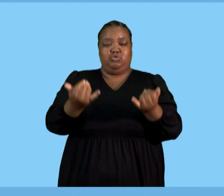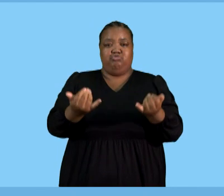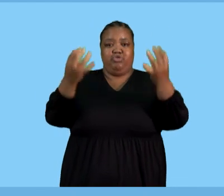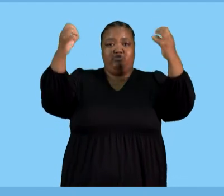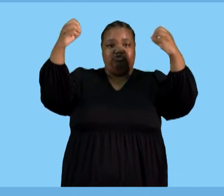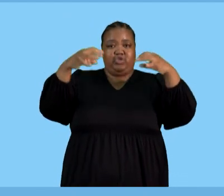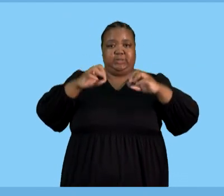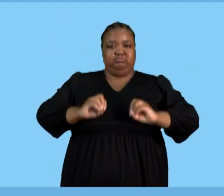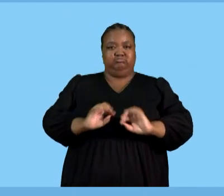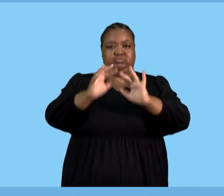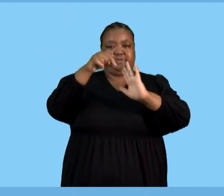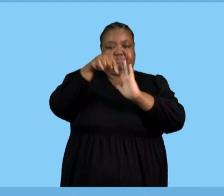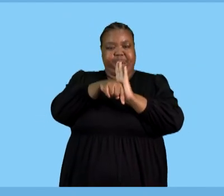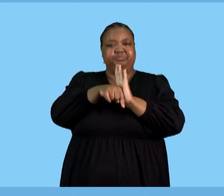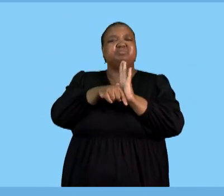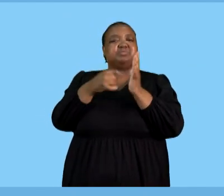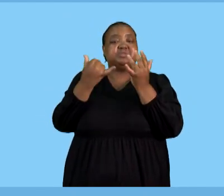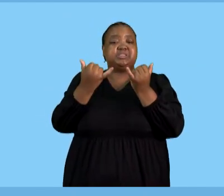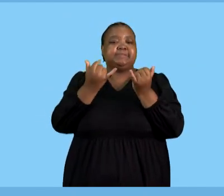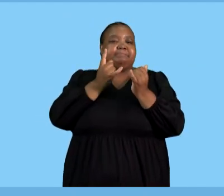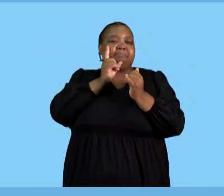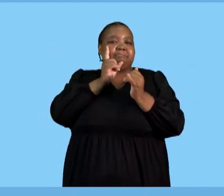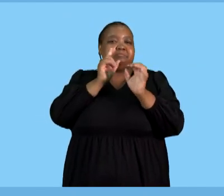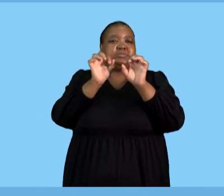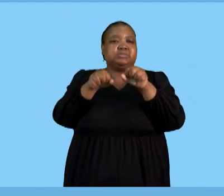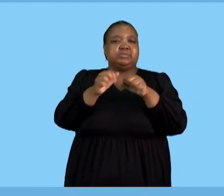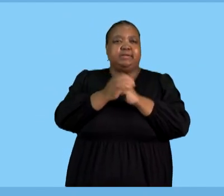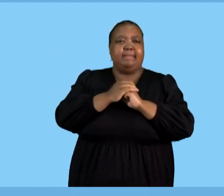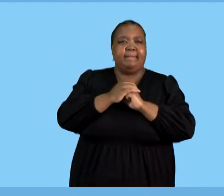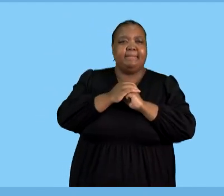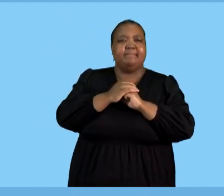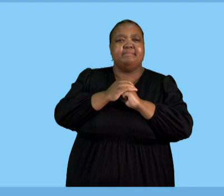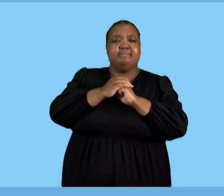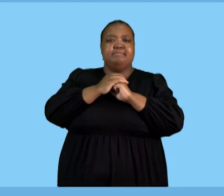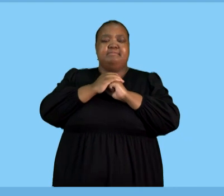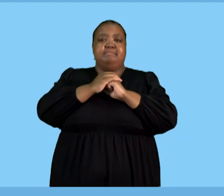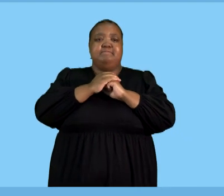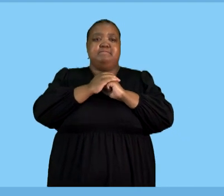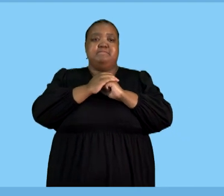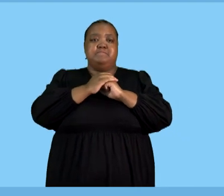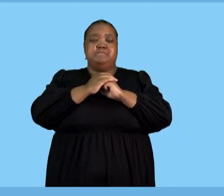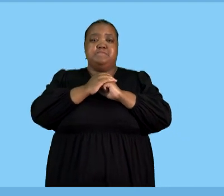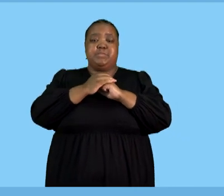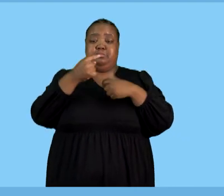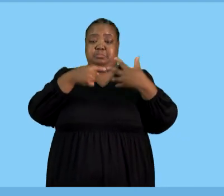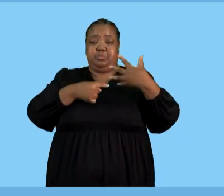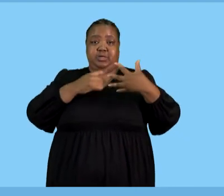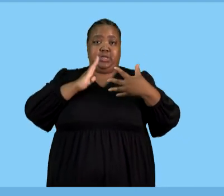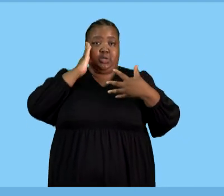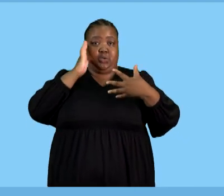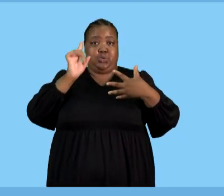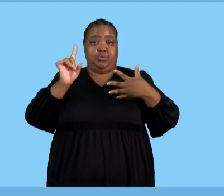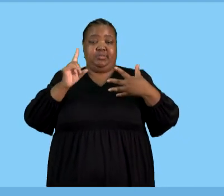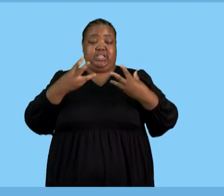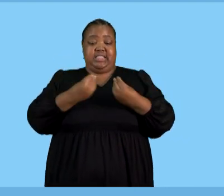now looking at the reflection of light in detail. So with that, these are the things that we need to